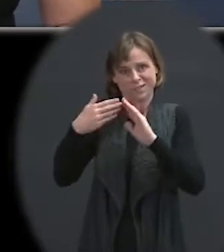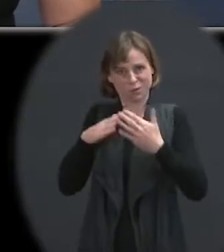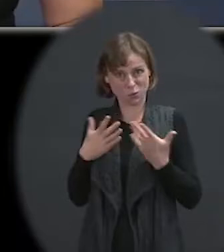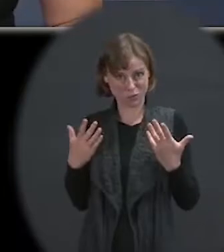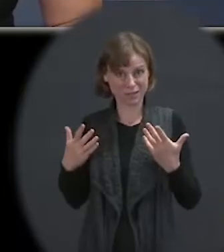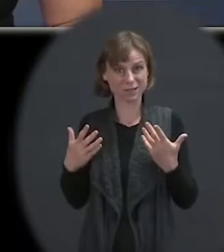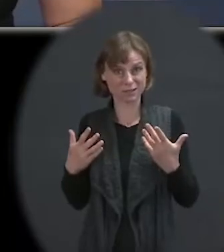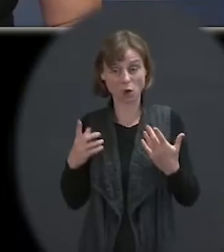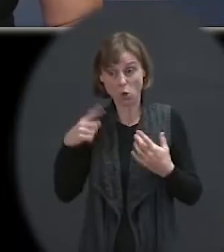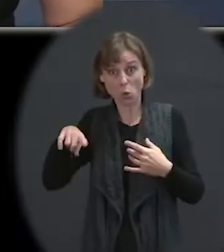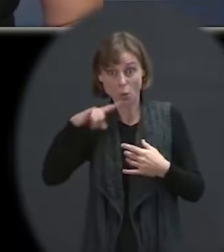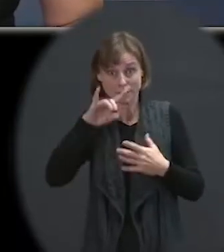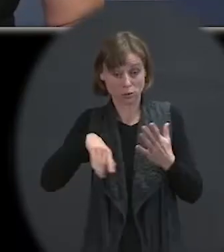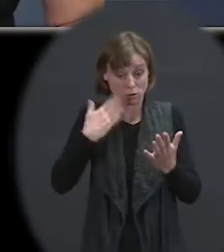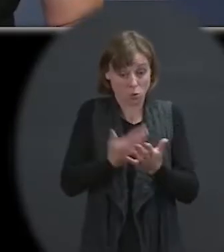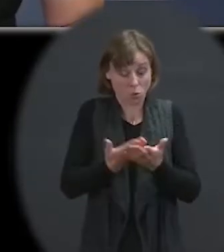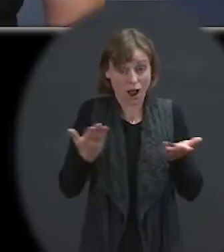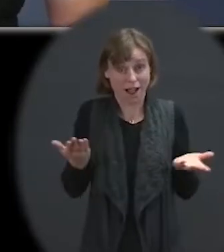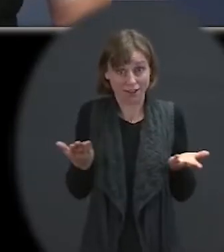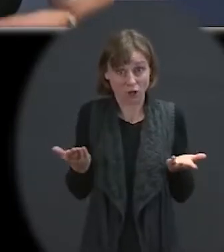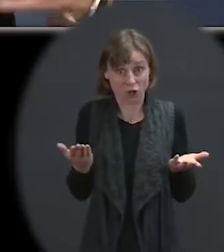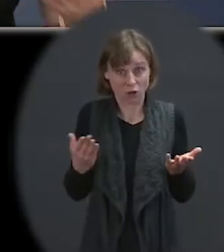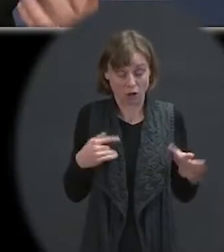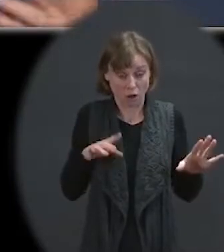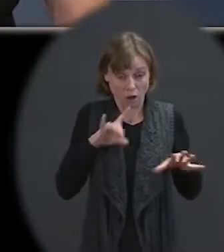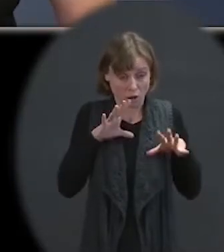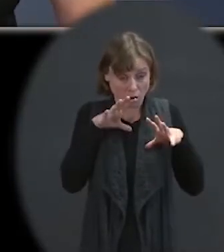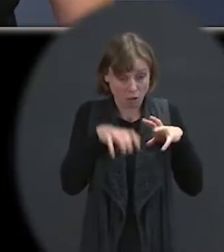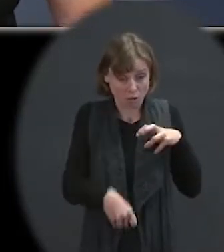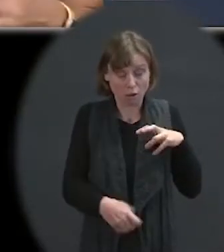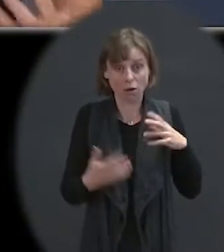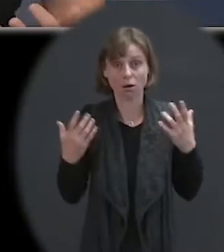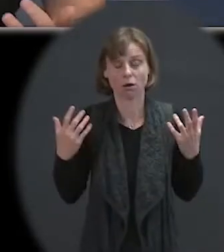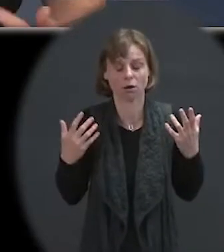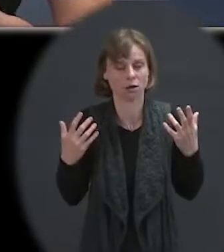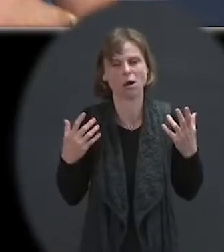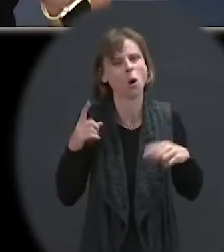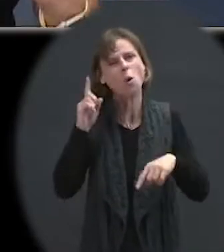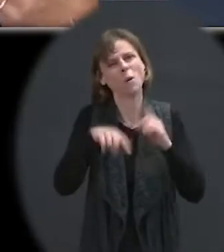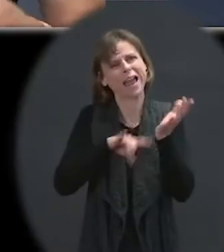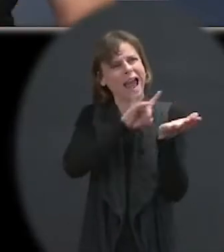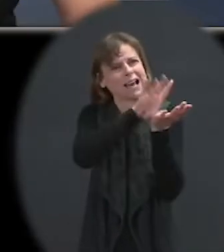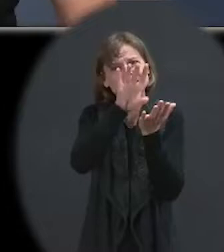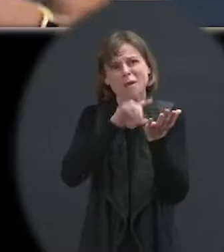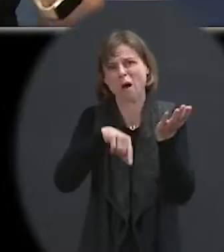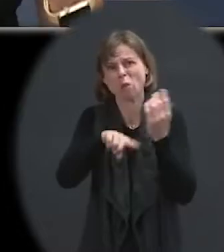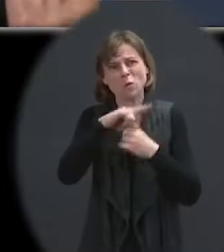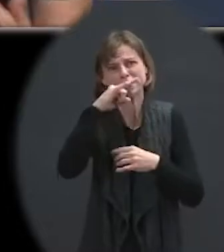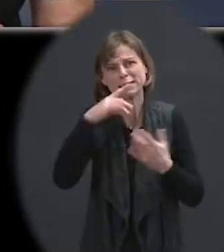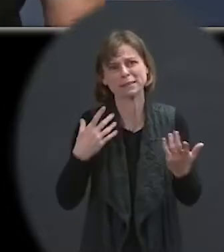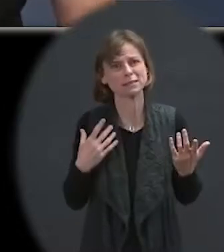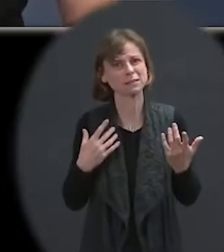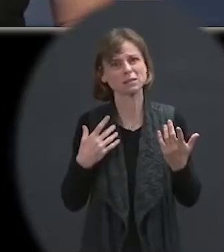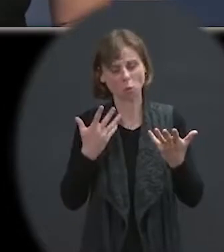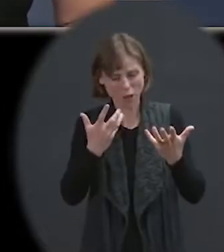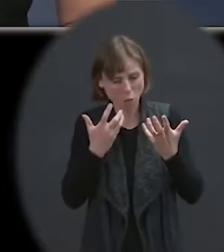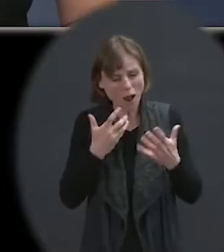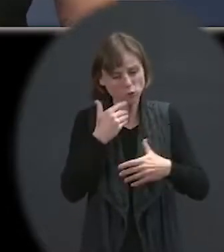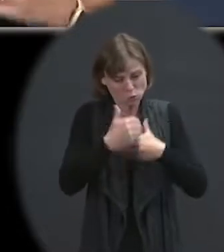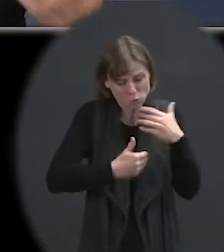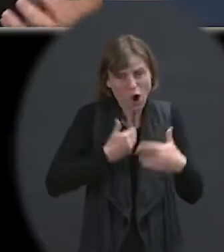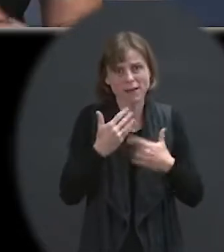unaccompanied kids come to the border, it's completely heartbreaking. We're not going to expel these kids. We want to process